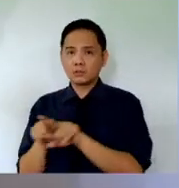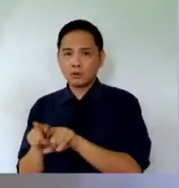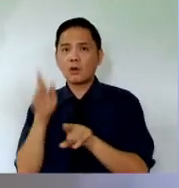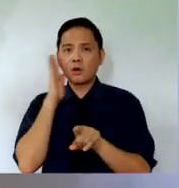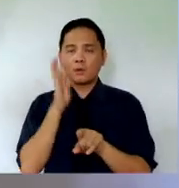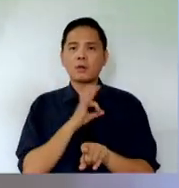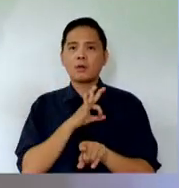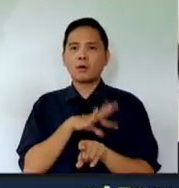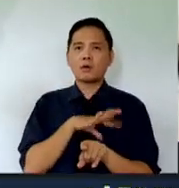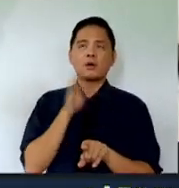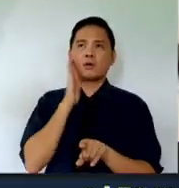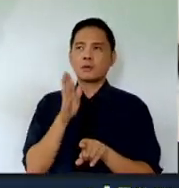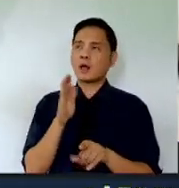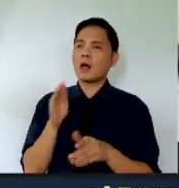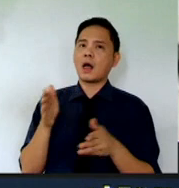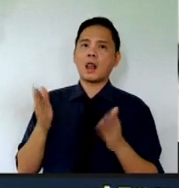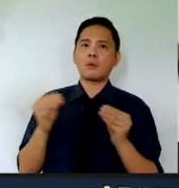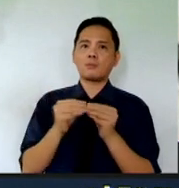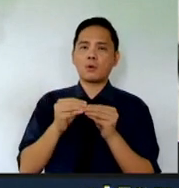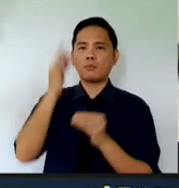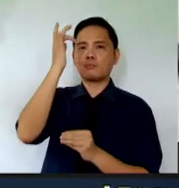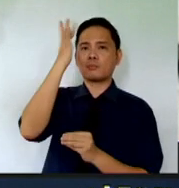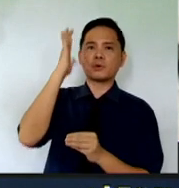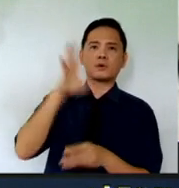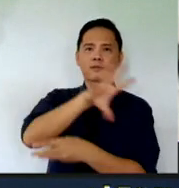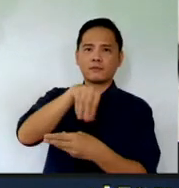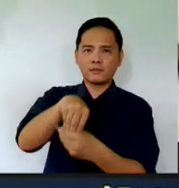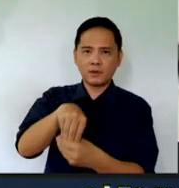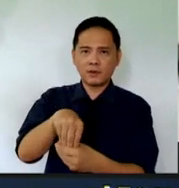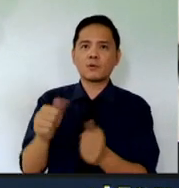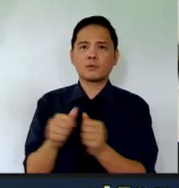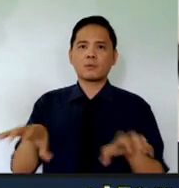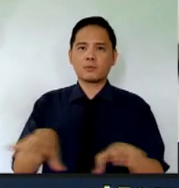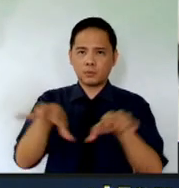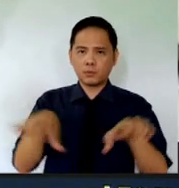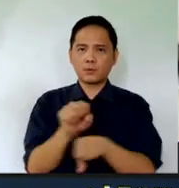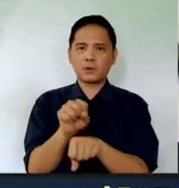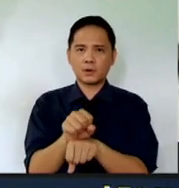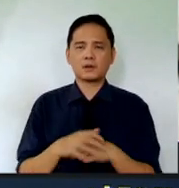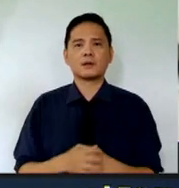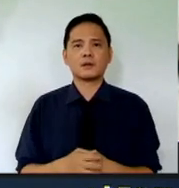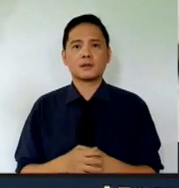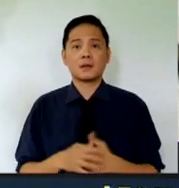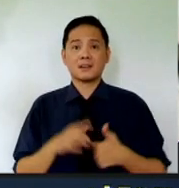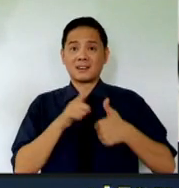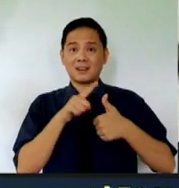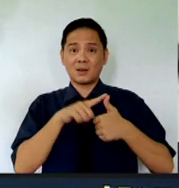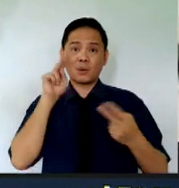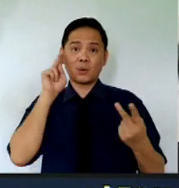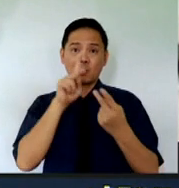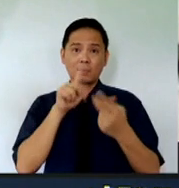of EVs. The whole point of the incentives is two fronts. No? Number one is to make it affordable. Number two is for the country to